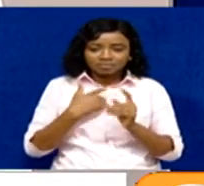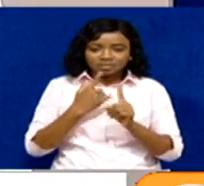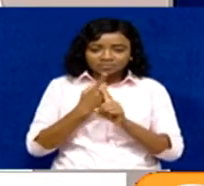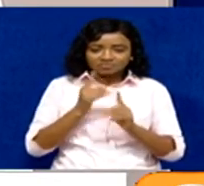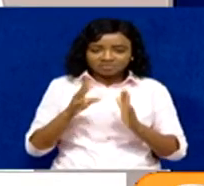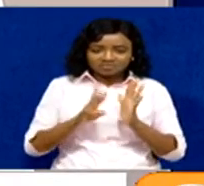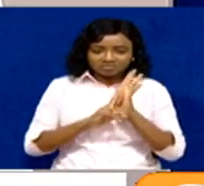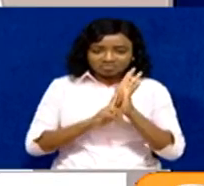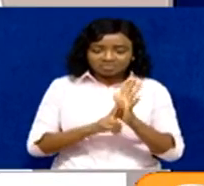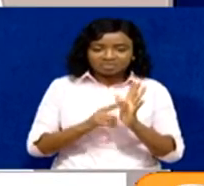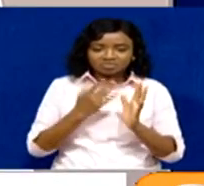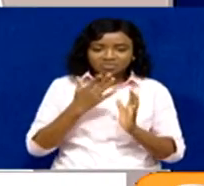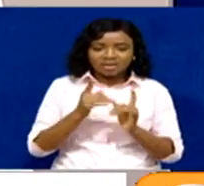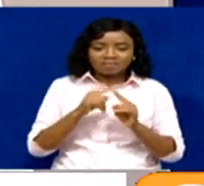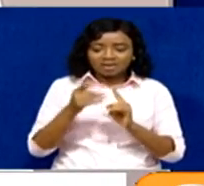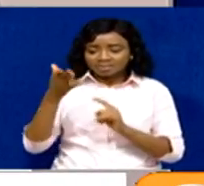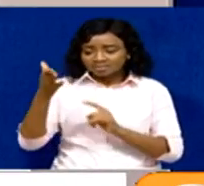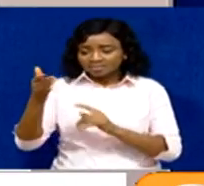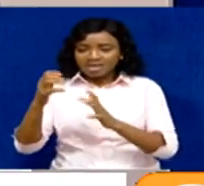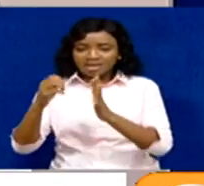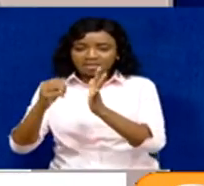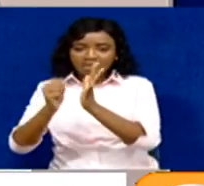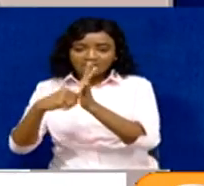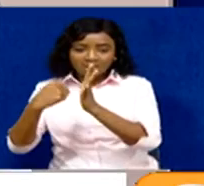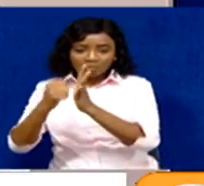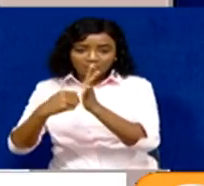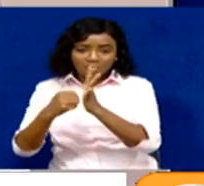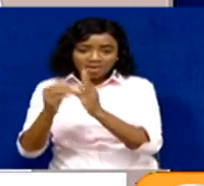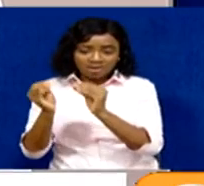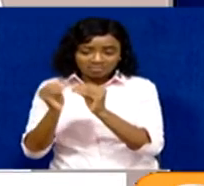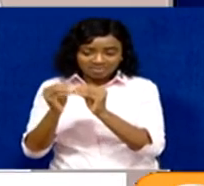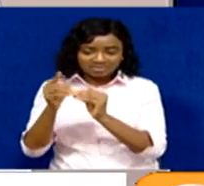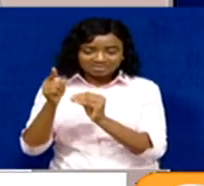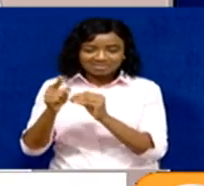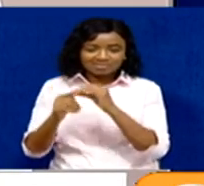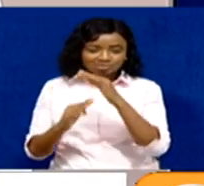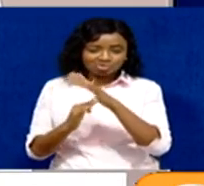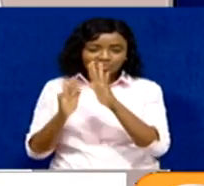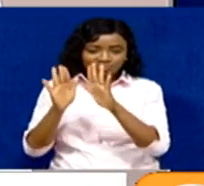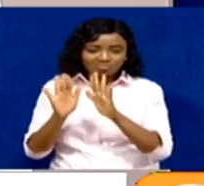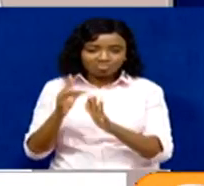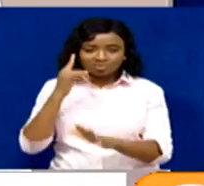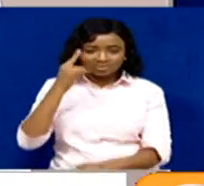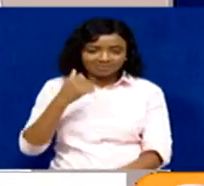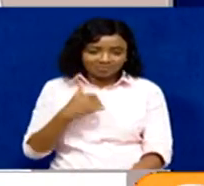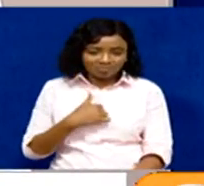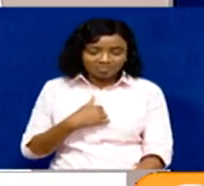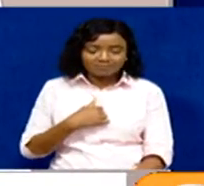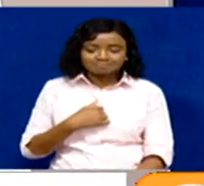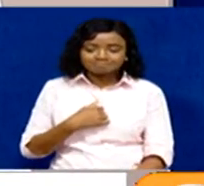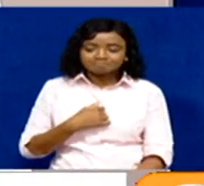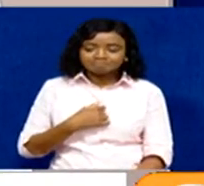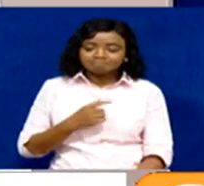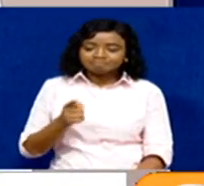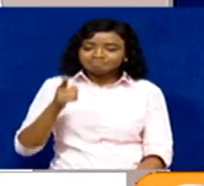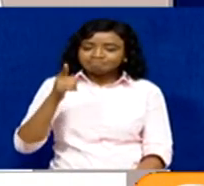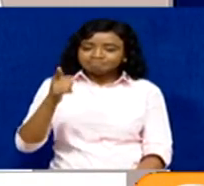region. But in the Makueni meeting, which for me was the primary one, in our